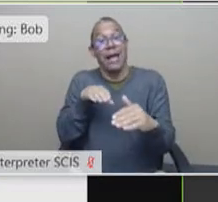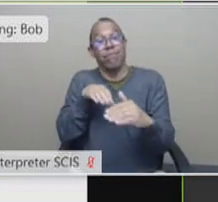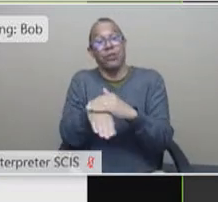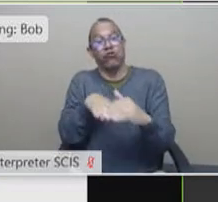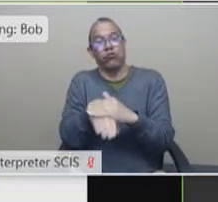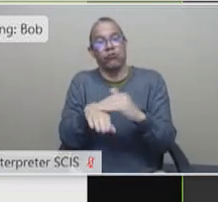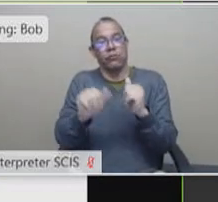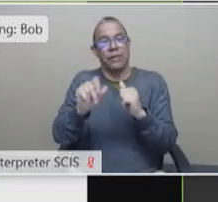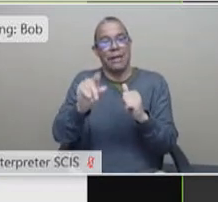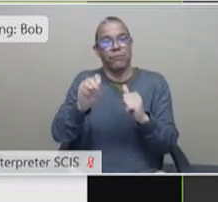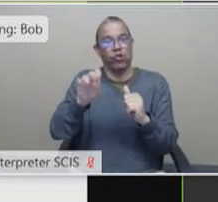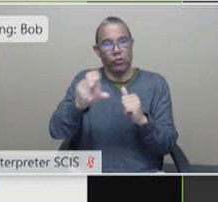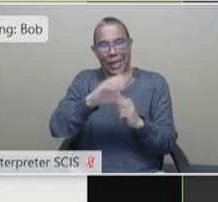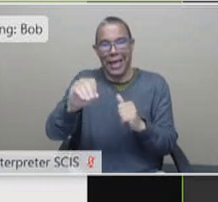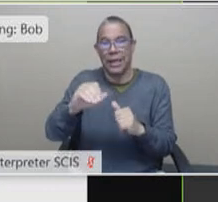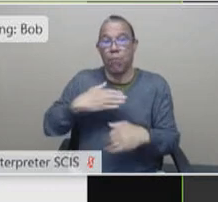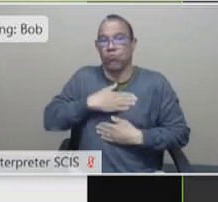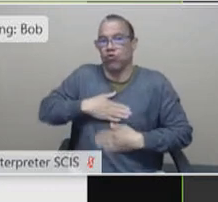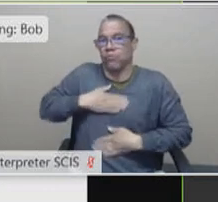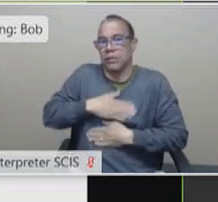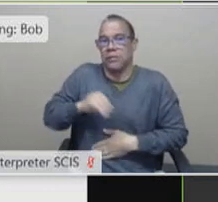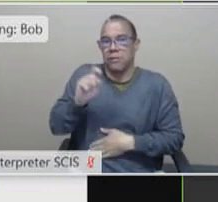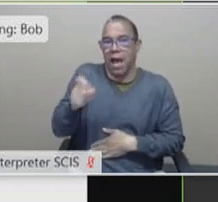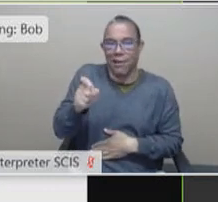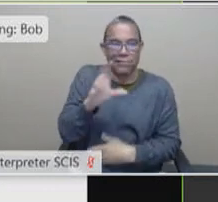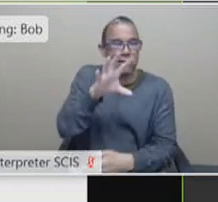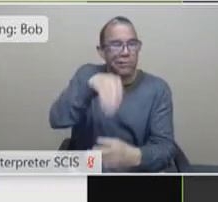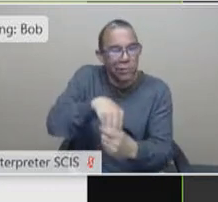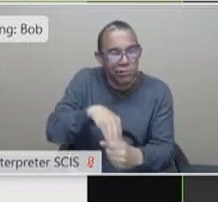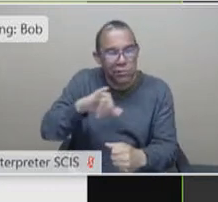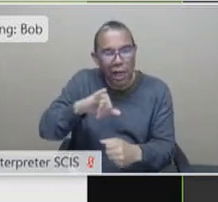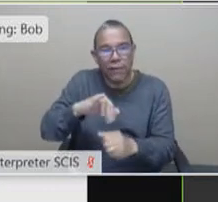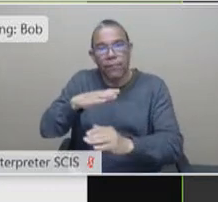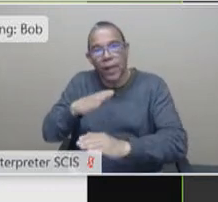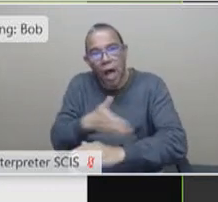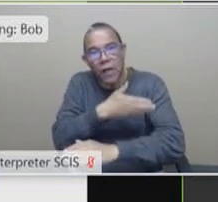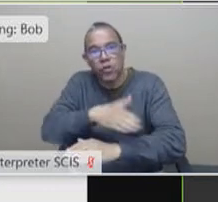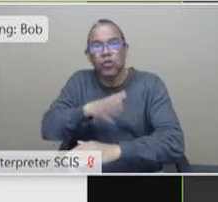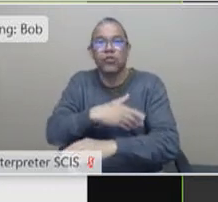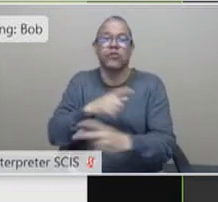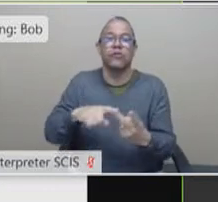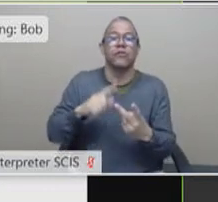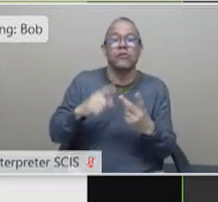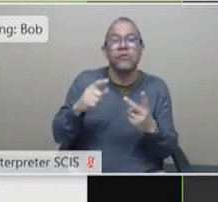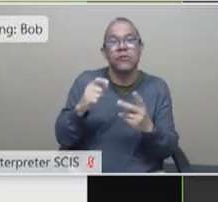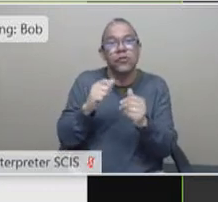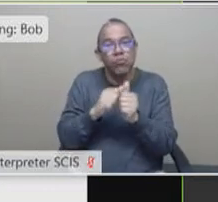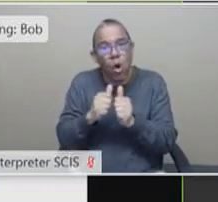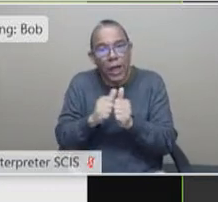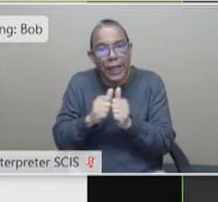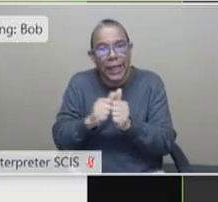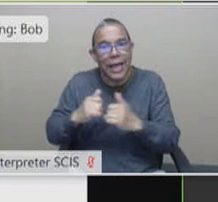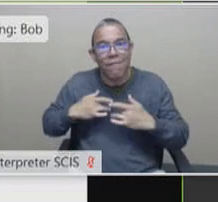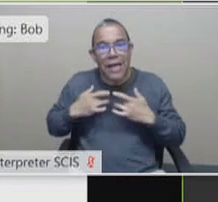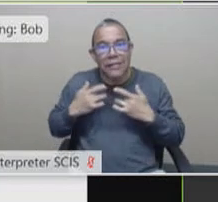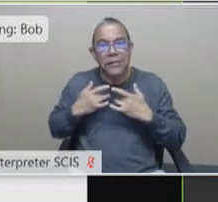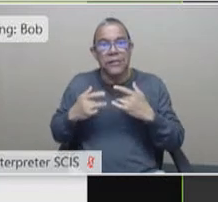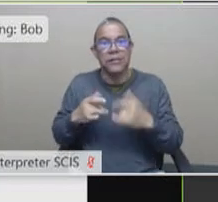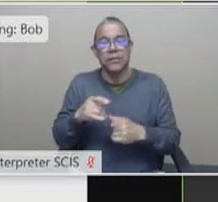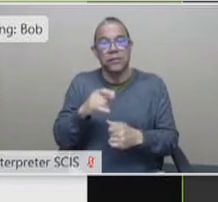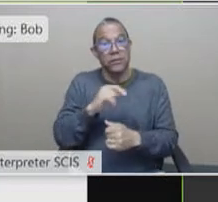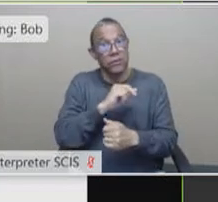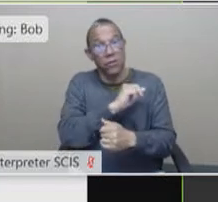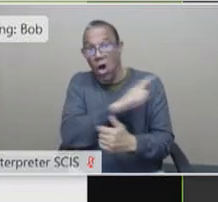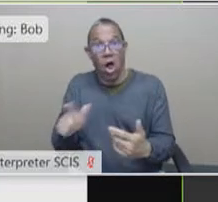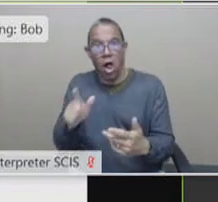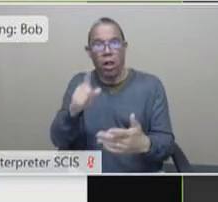city. That includes things like concerts and sporting events. And again, since most of those events have been canceled, we think that those revenues will be